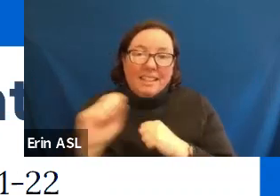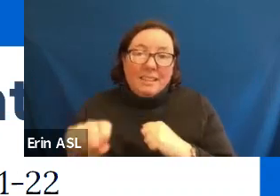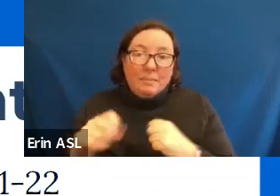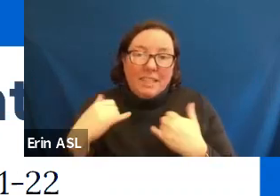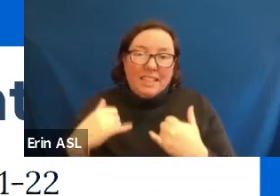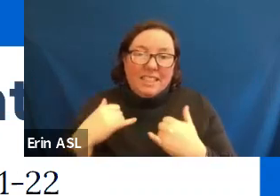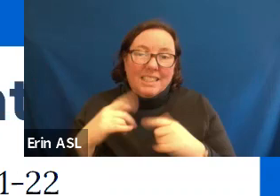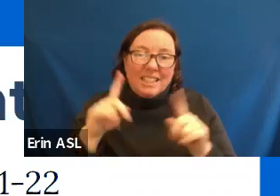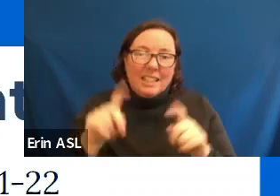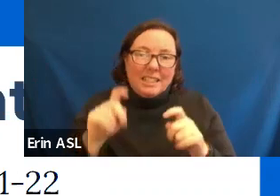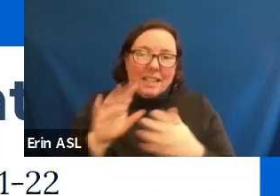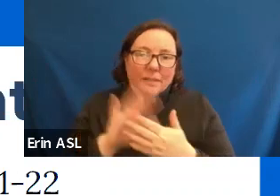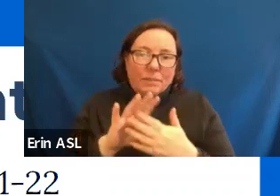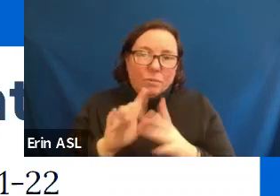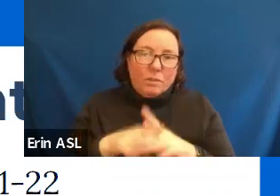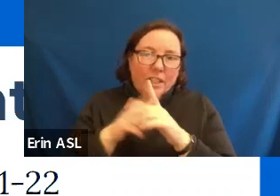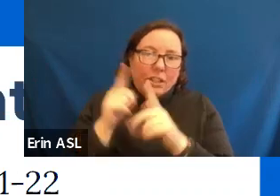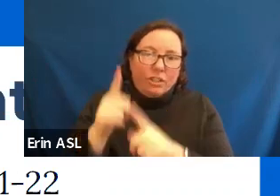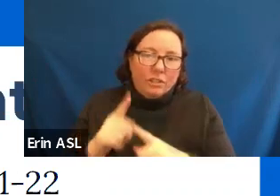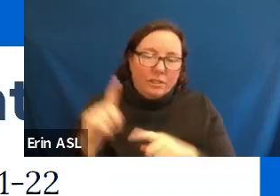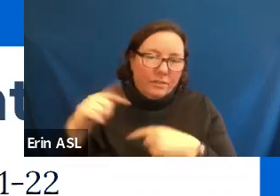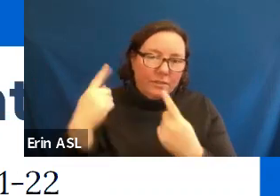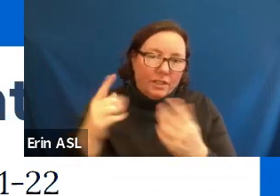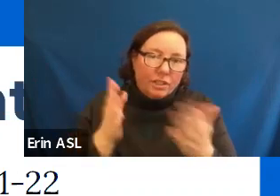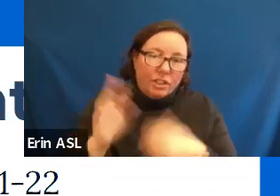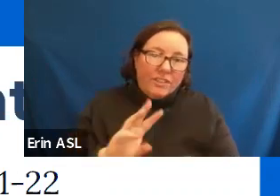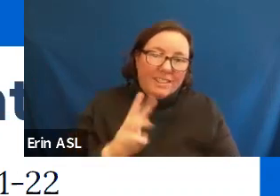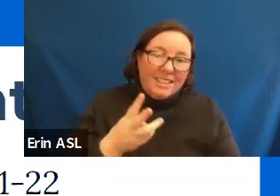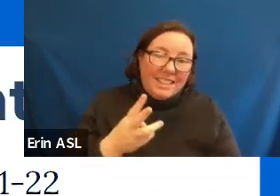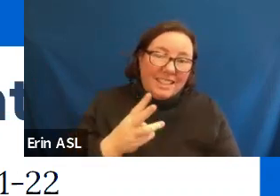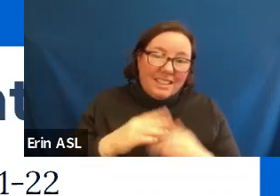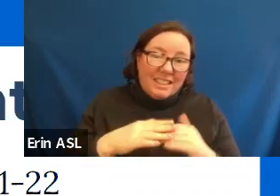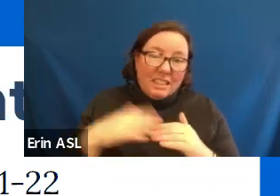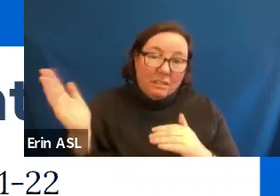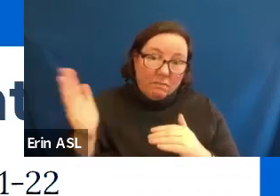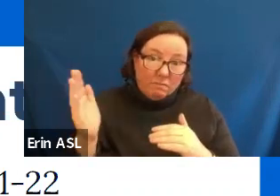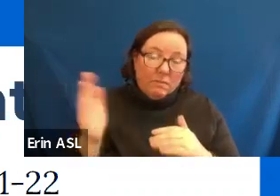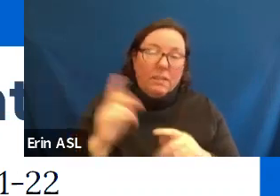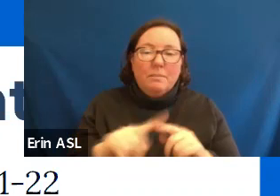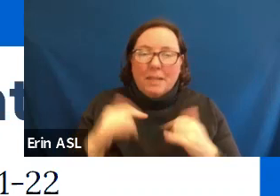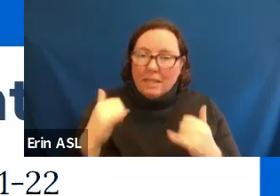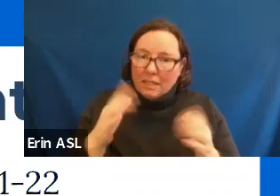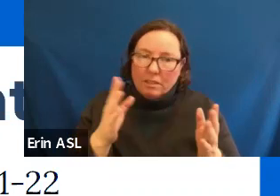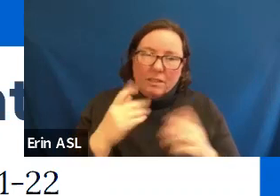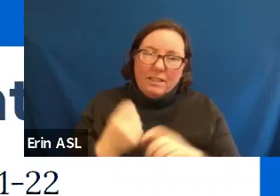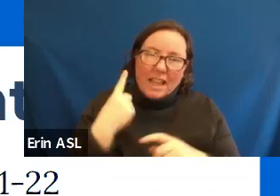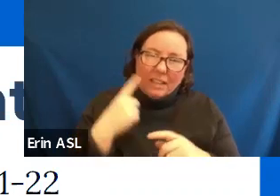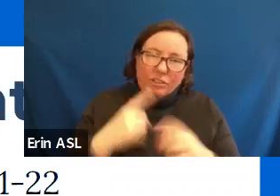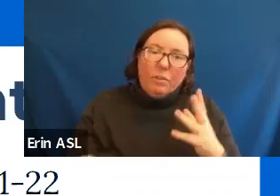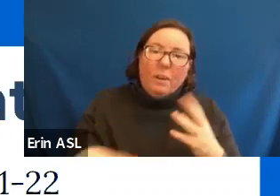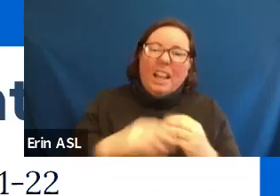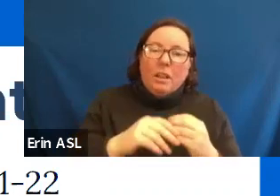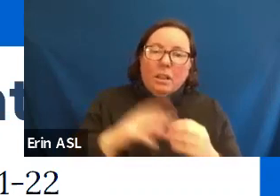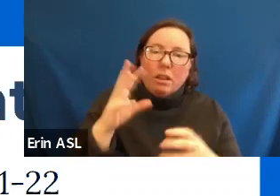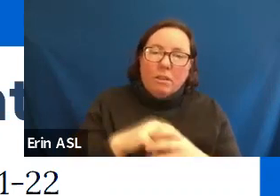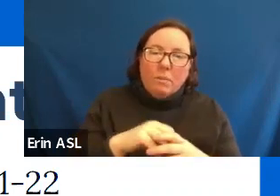initiative, which has primarily served grade 6. And then this last year, we served 5th grade.